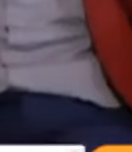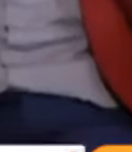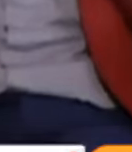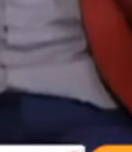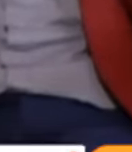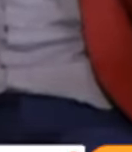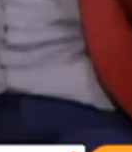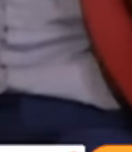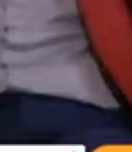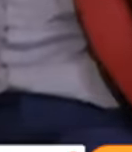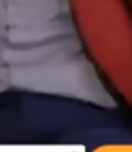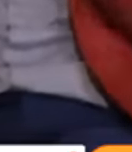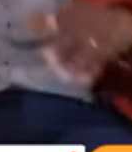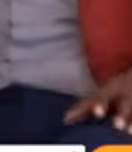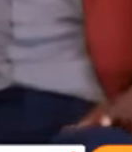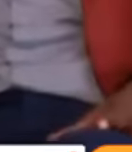judiciary, but